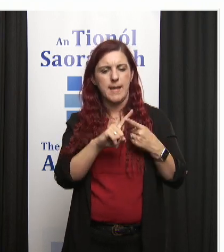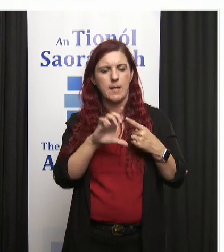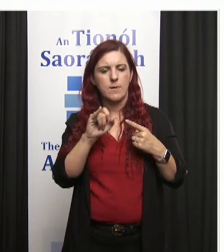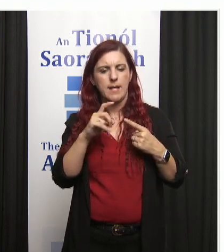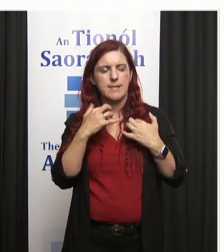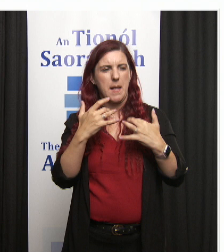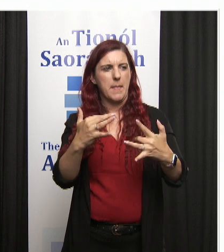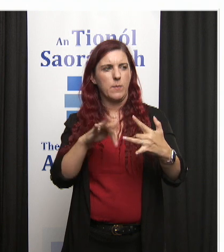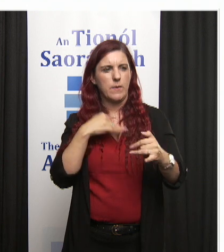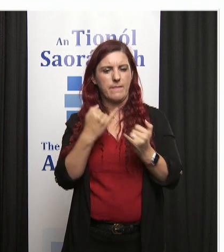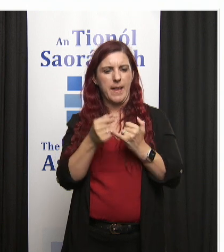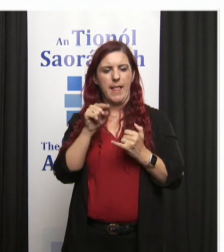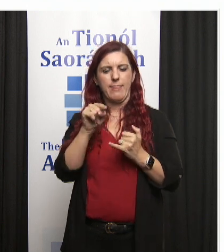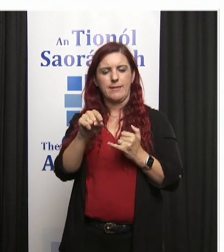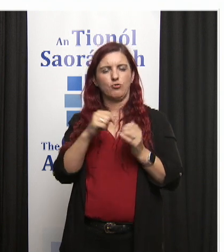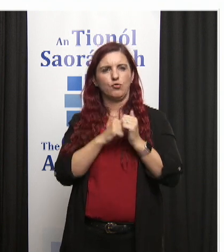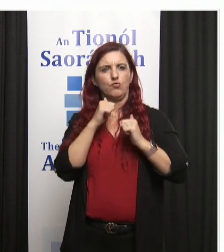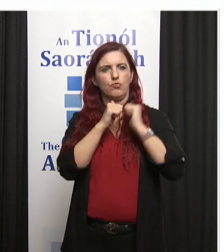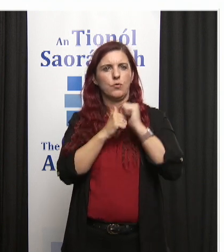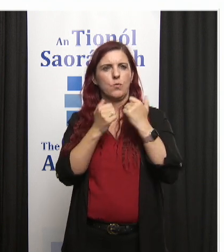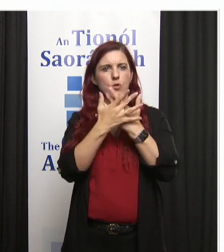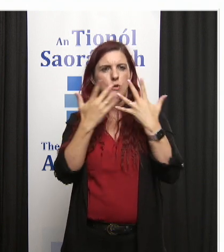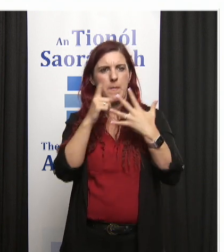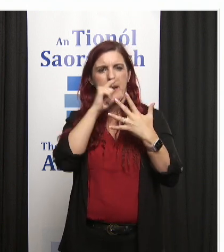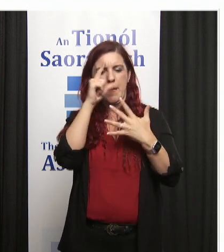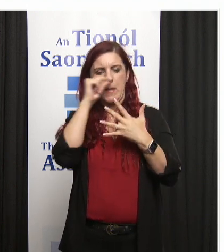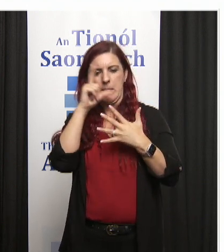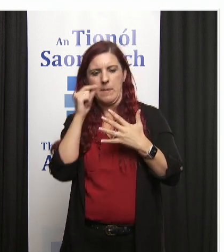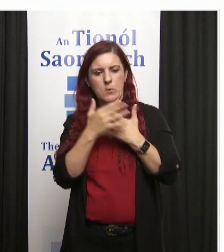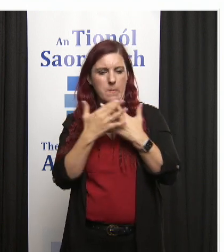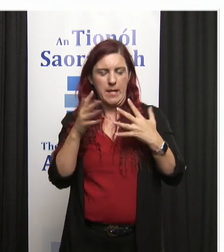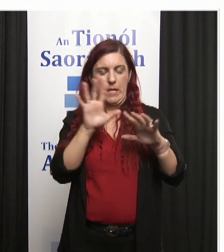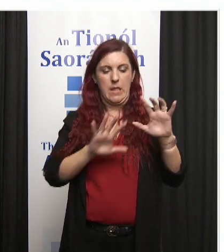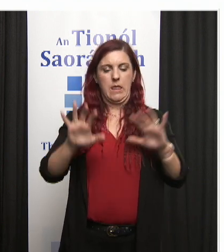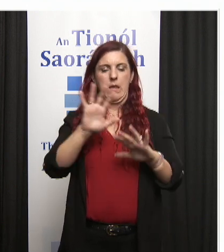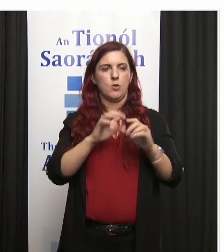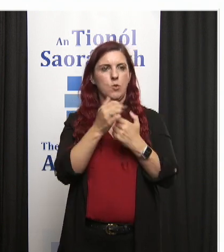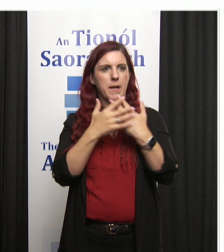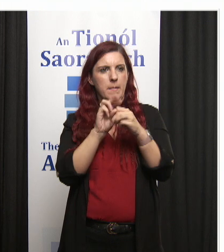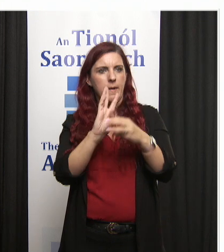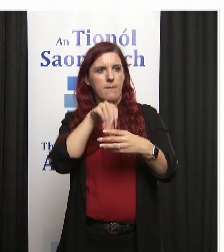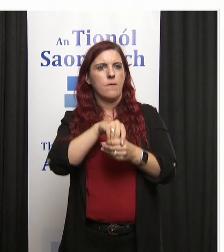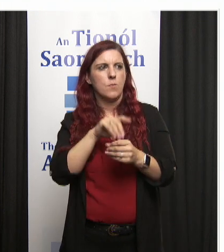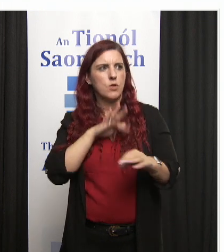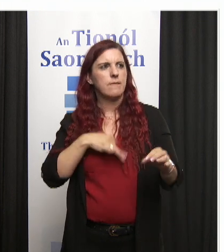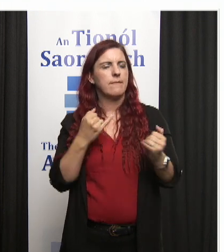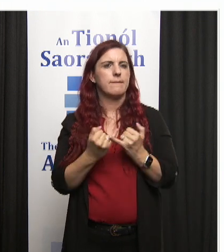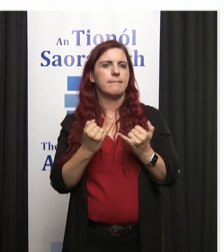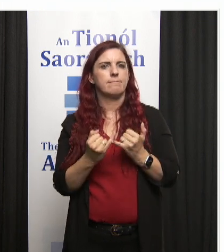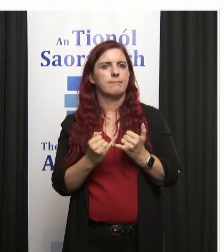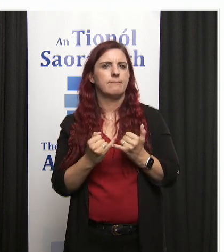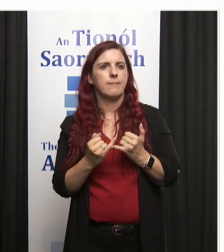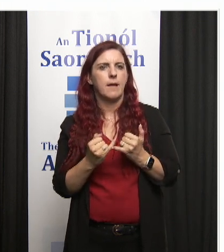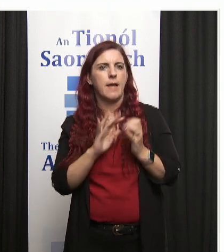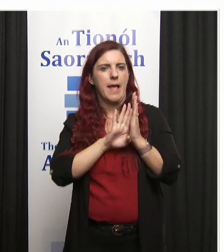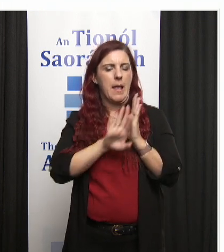we felt that structure there was too many layers in it really. So we felt that we would advise